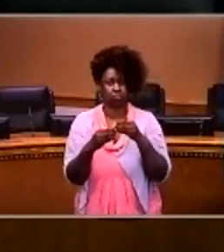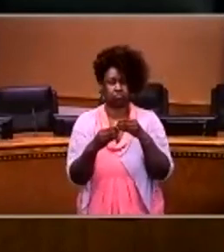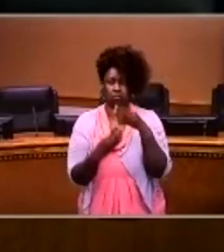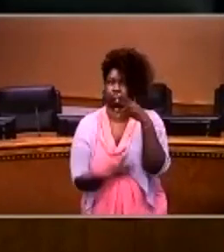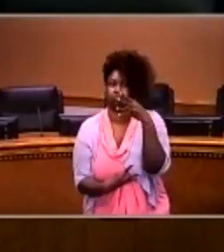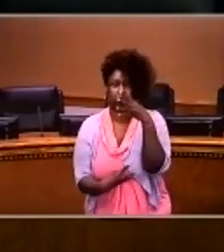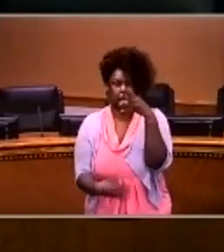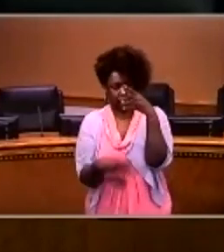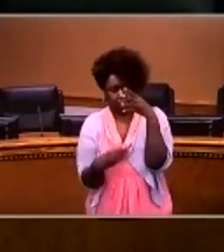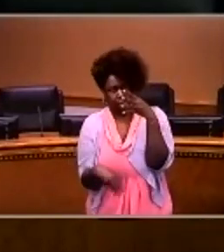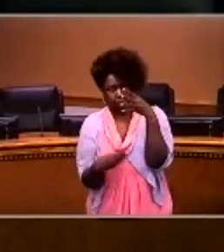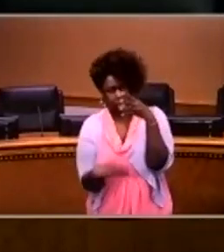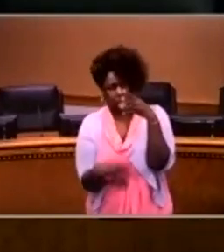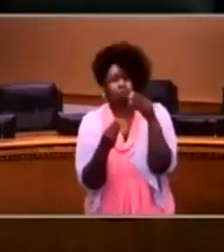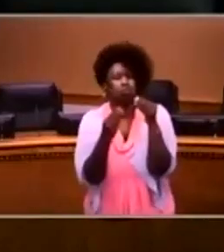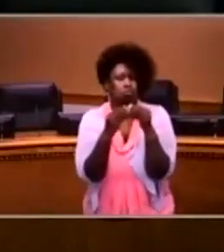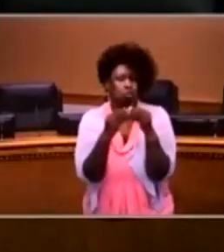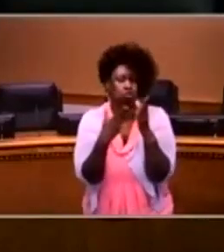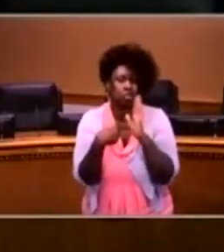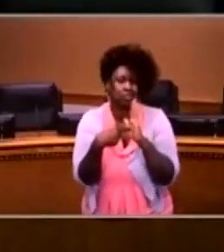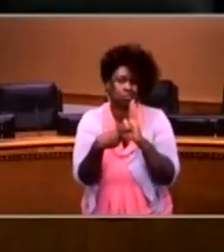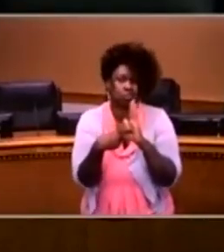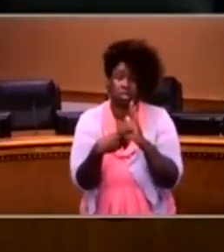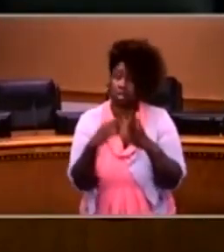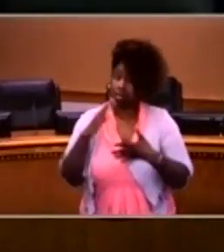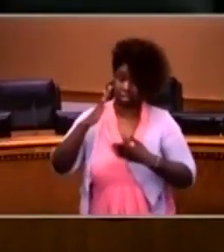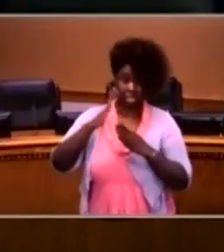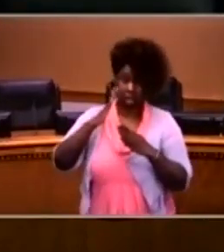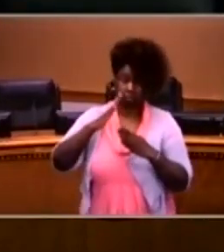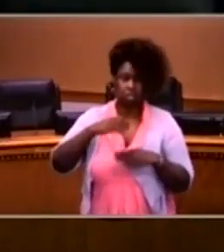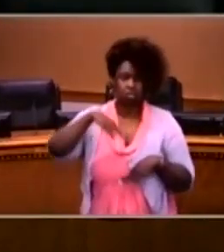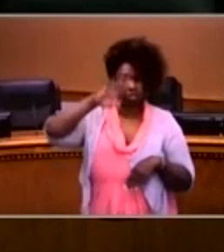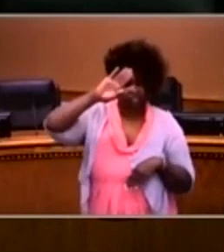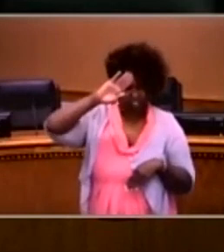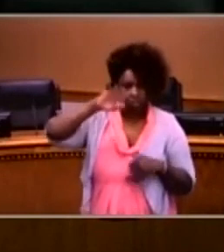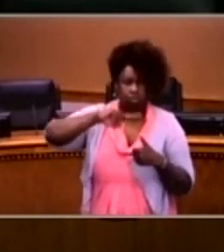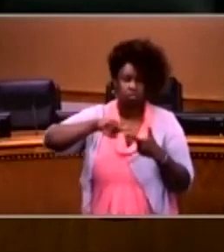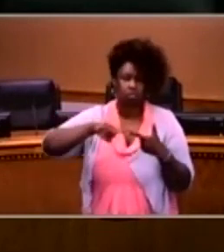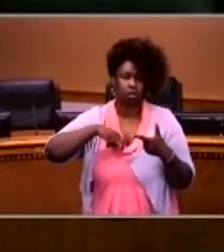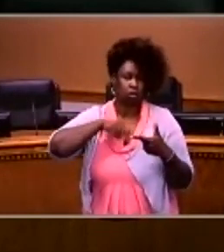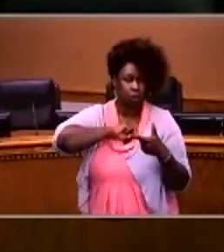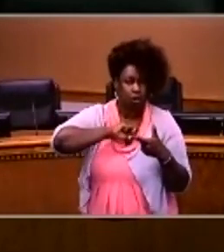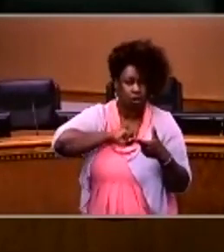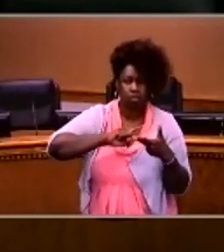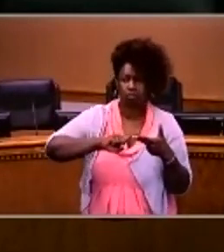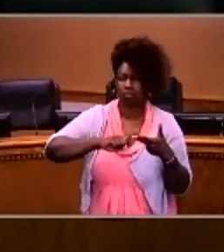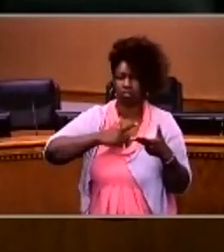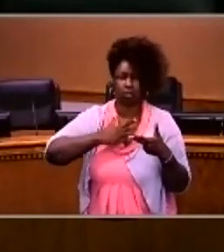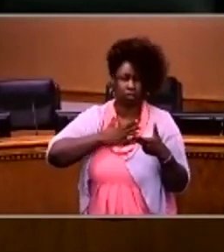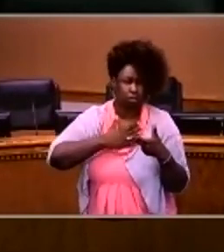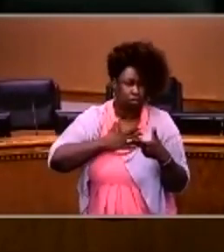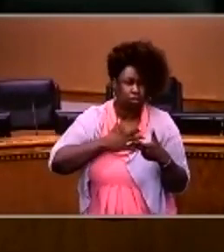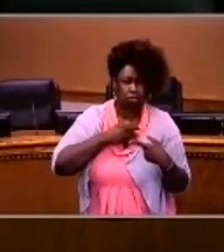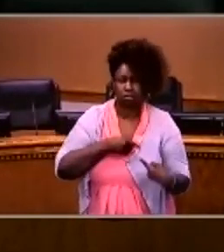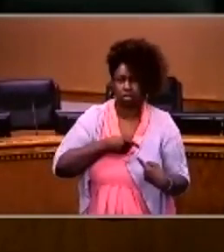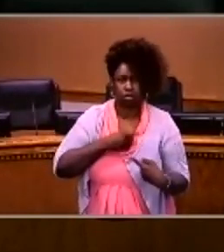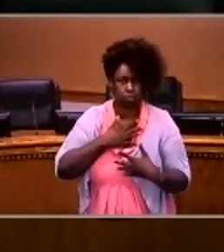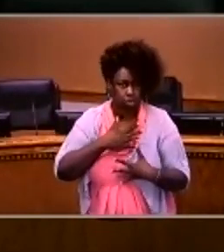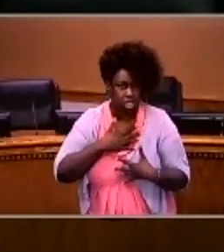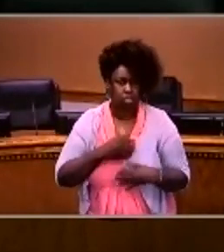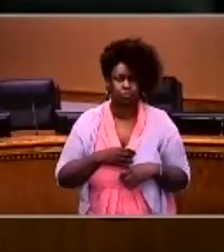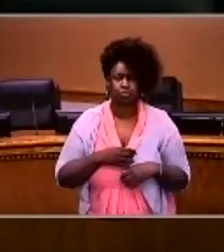look at that on there. The big ones still remain fever, cough, and shortness of breath. Body aches have been added as one of